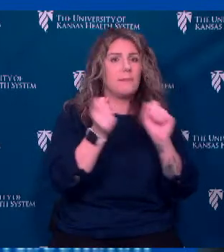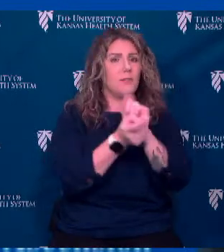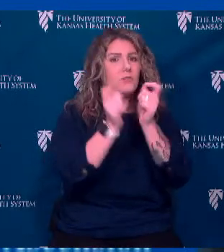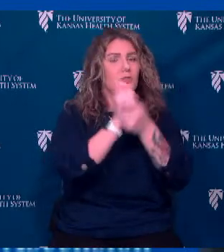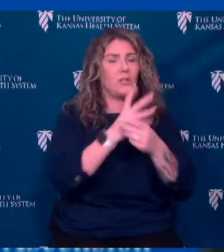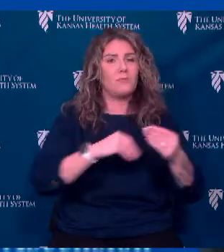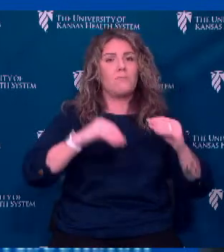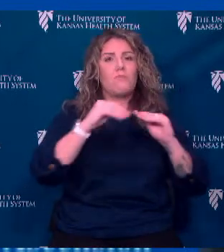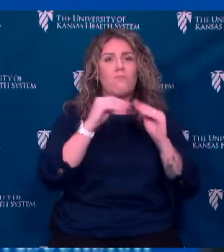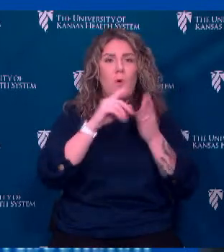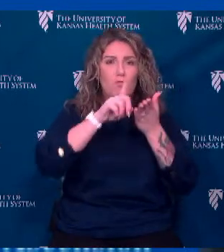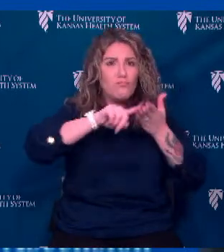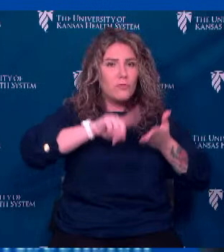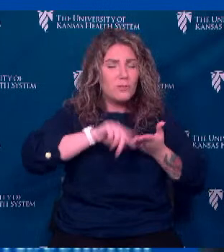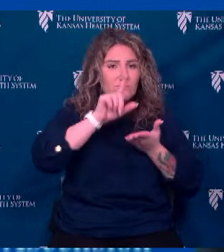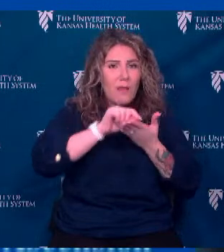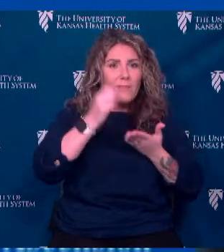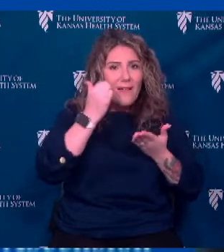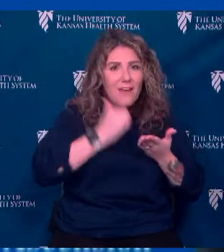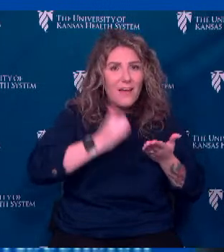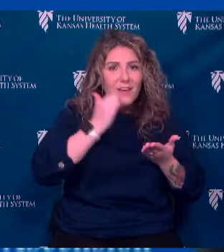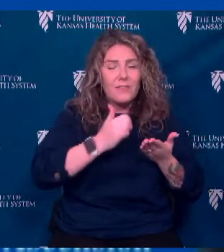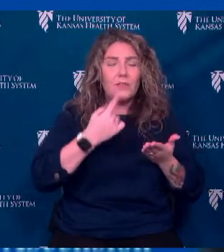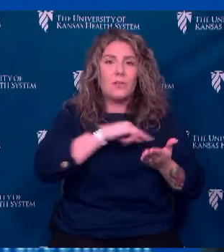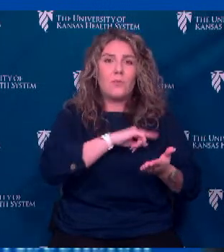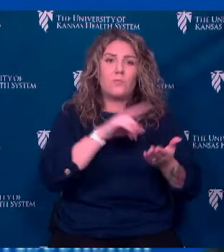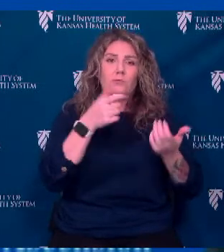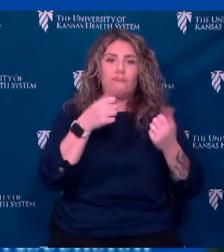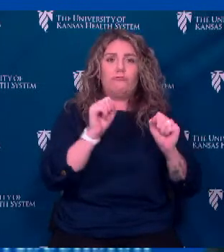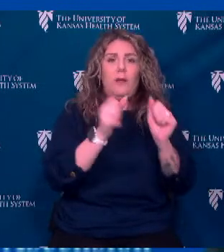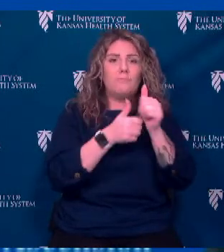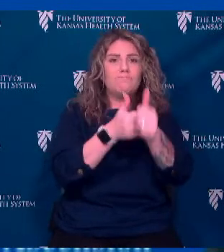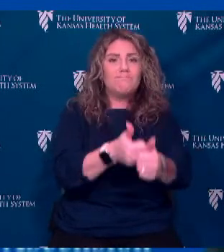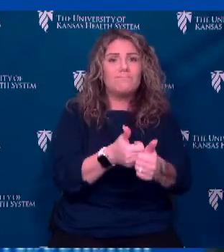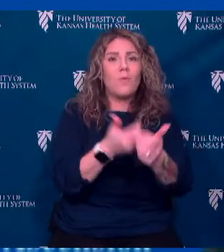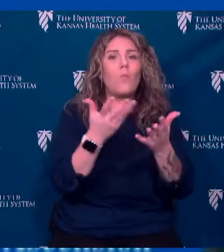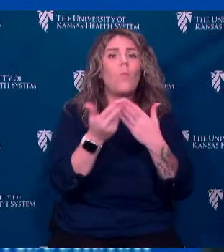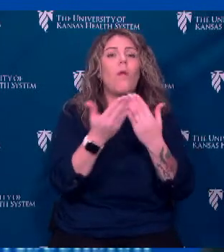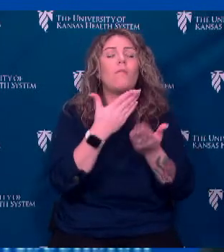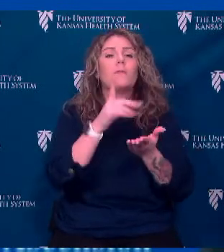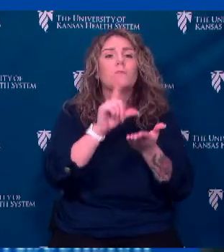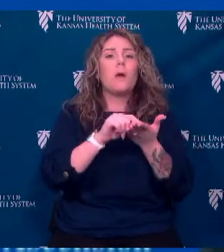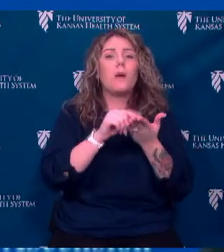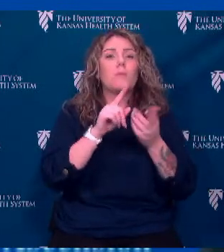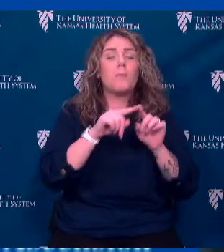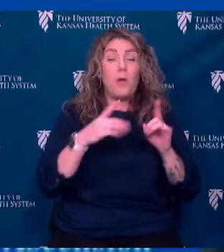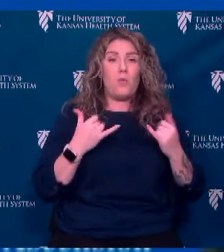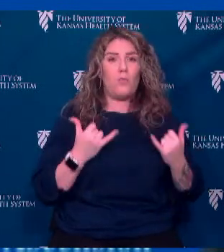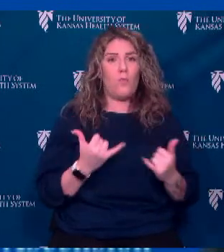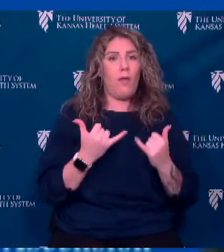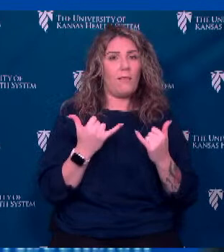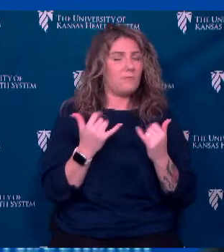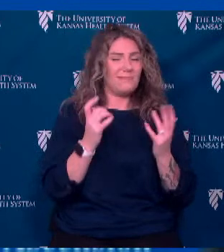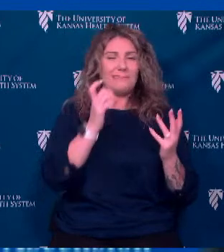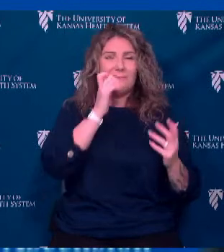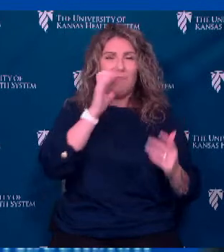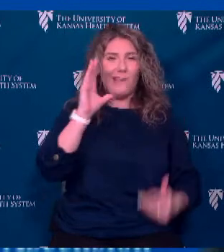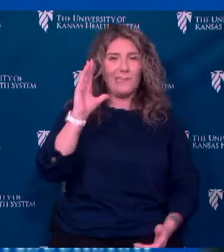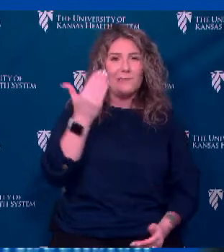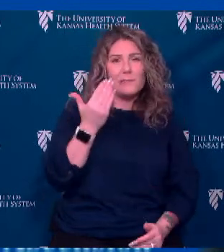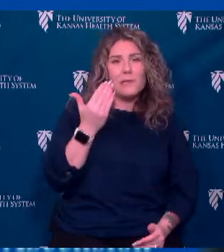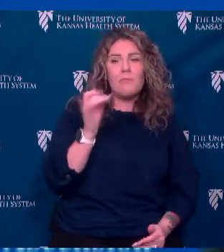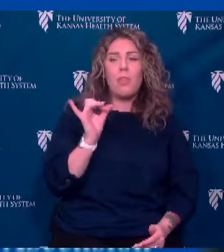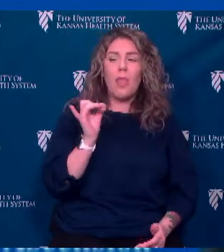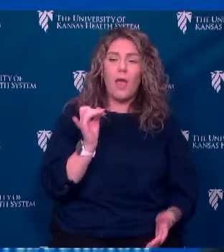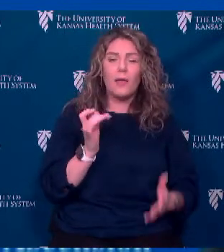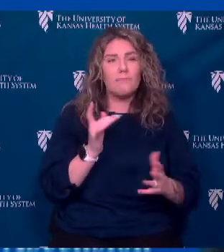every day about this. As you're aware, we try to keep up with what gets published. But as it stands, it doesn't seem like it